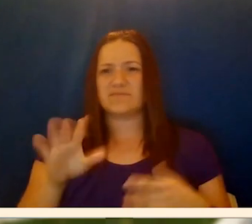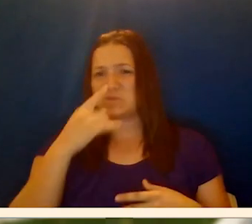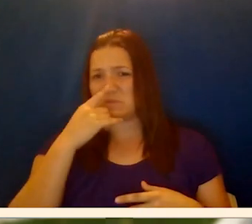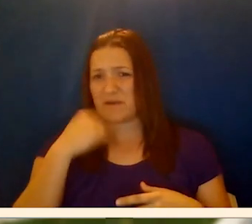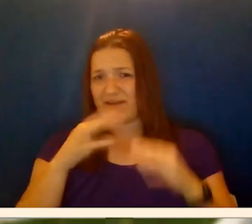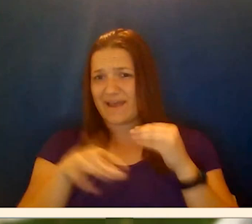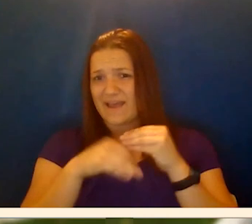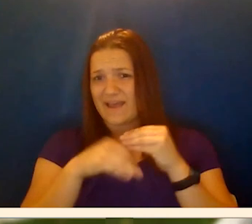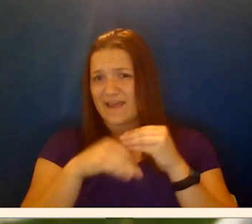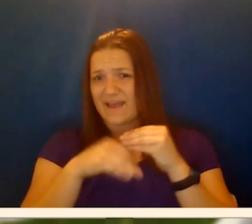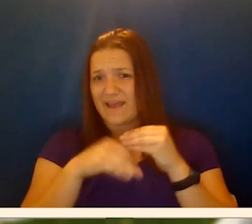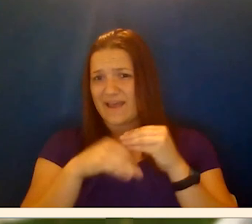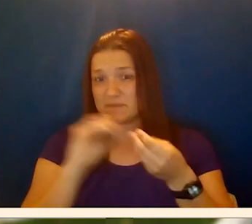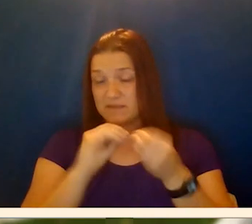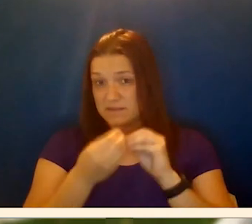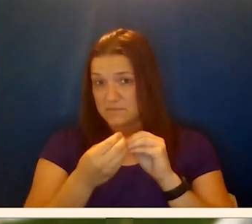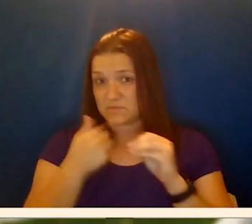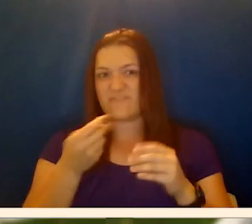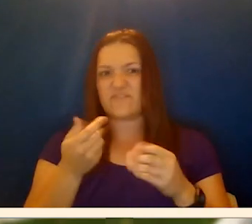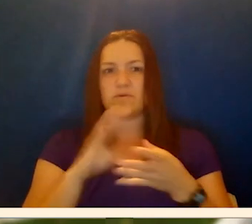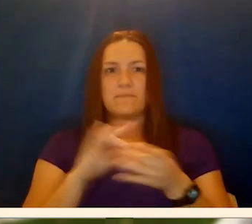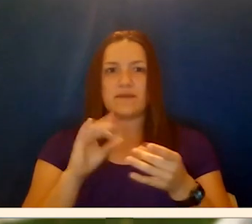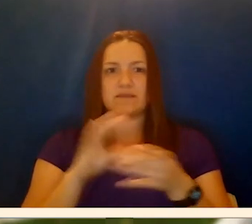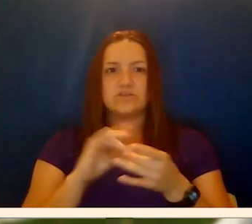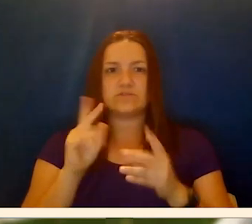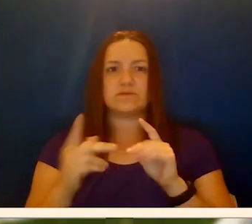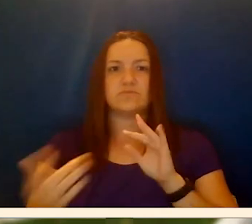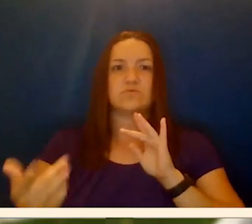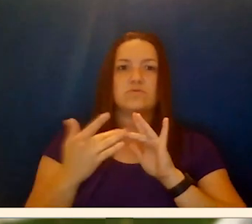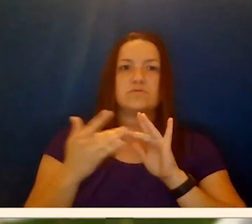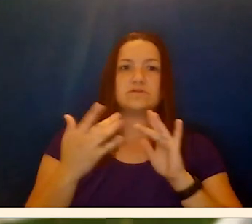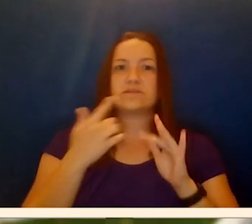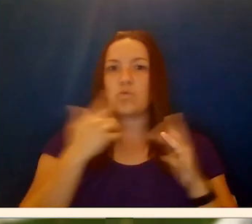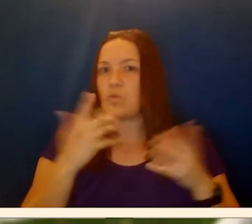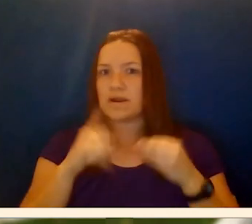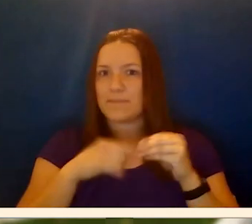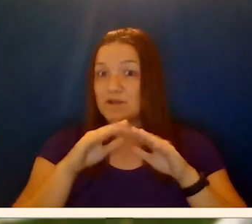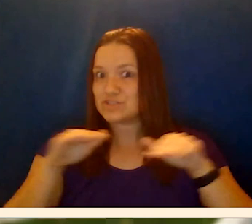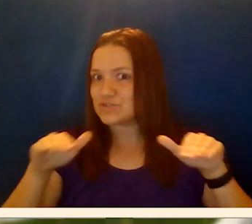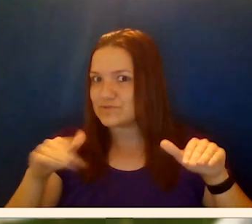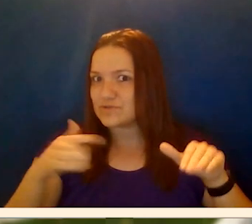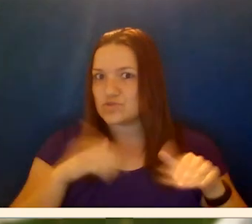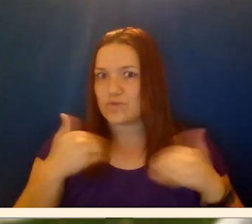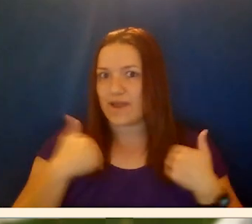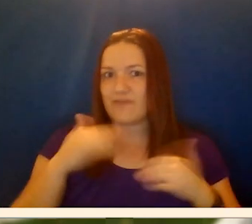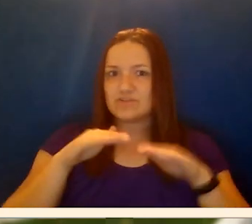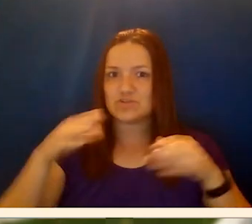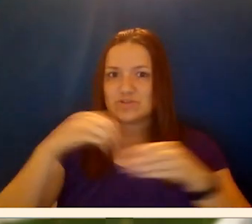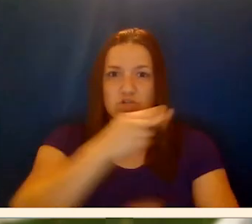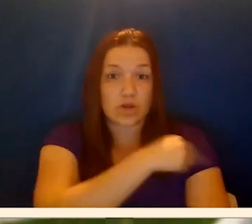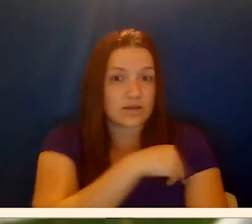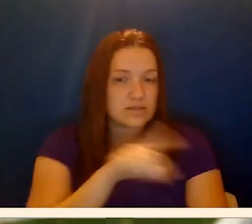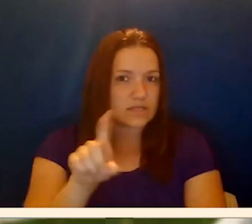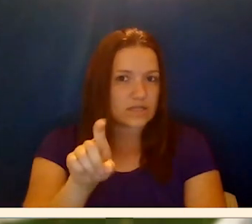about the numbers? We Yeah. had a couple of messages. People reached out and said, what about children? Do you have children in your